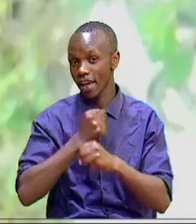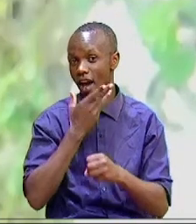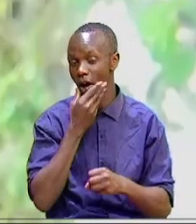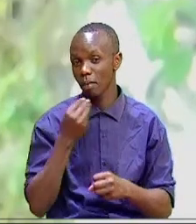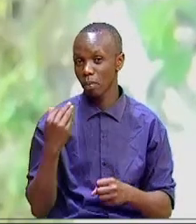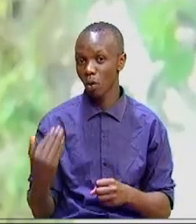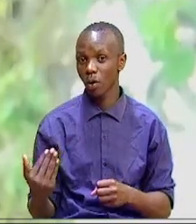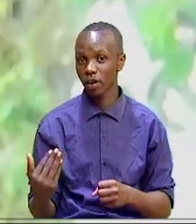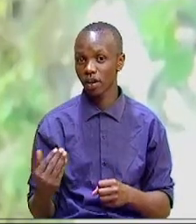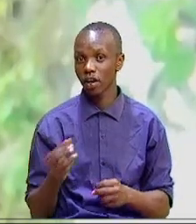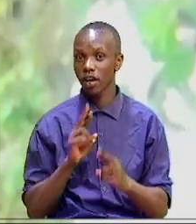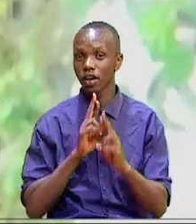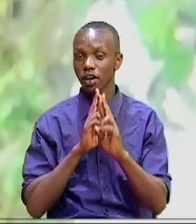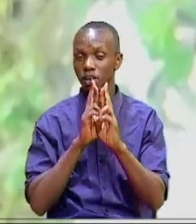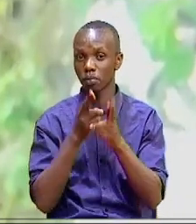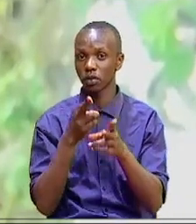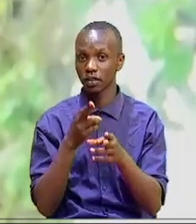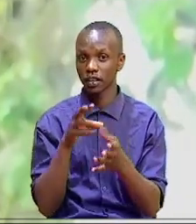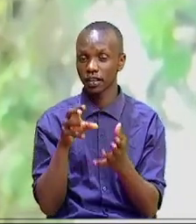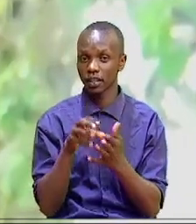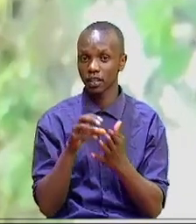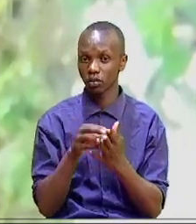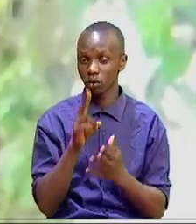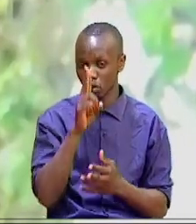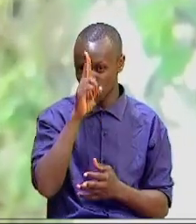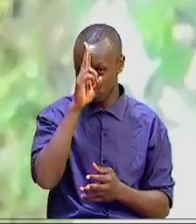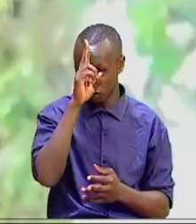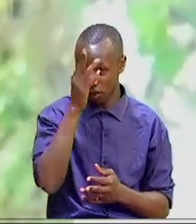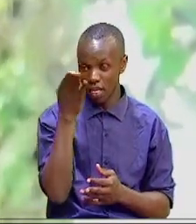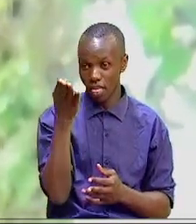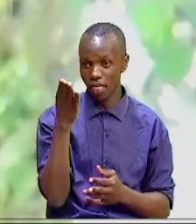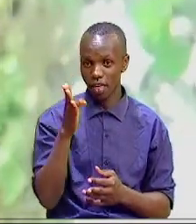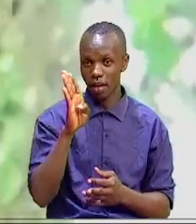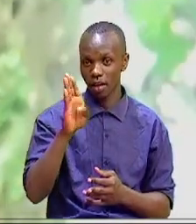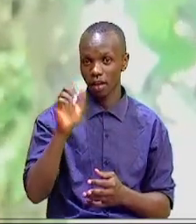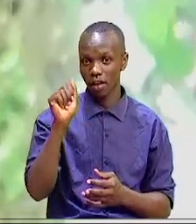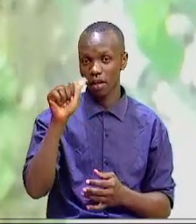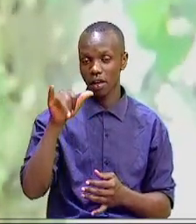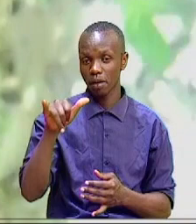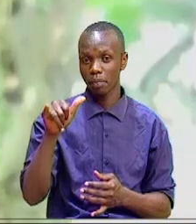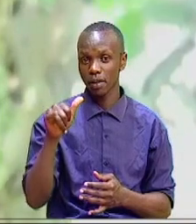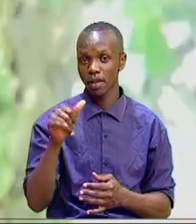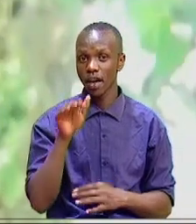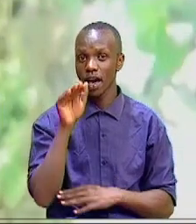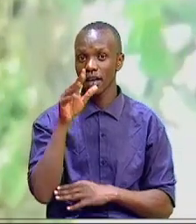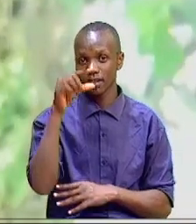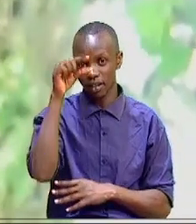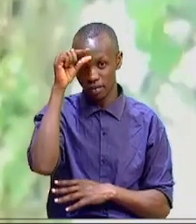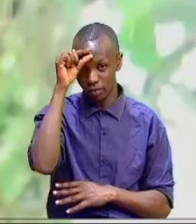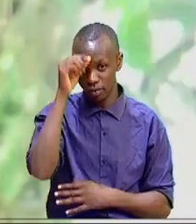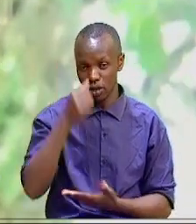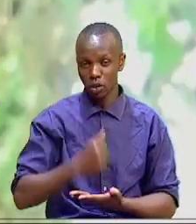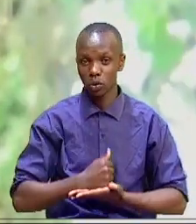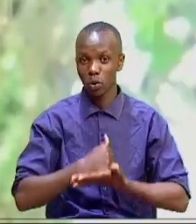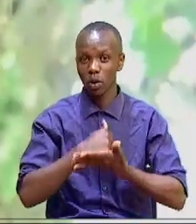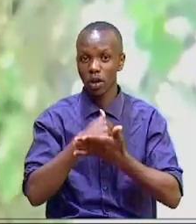Alvaro, who reported the matter to the police at Asembo Bay, is appealing on the government to come to his aid,